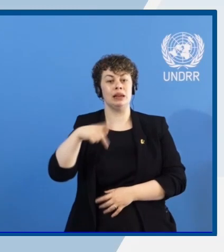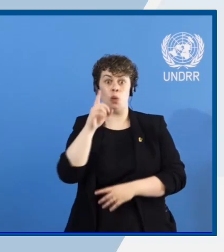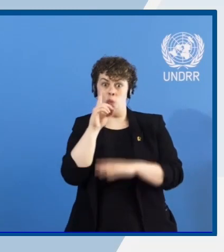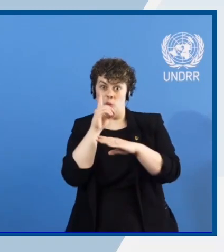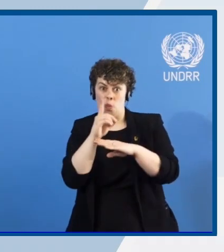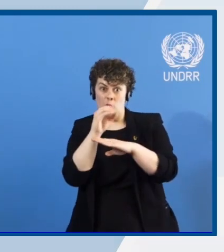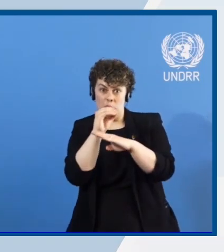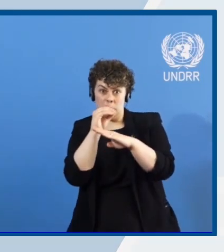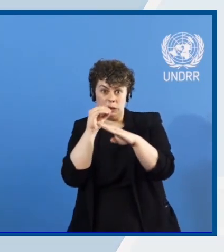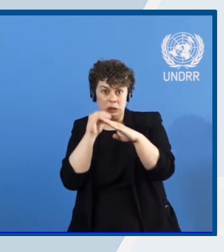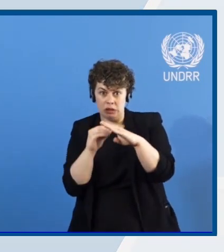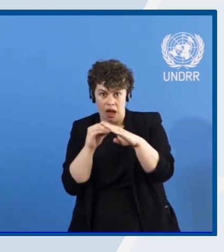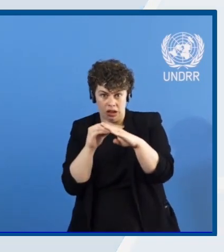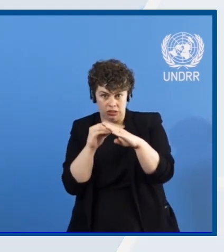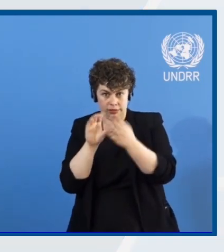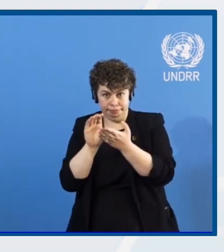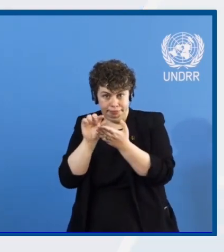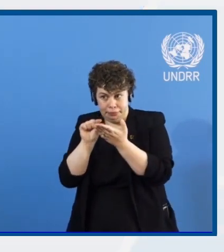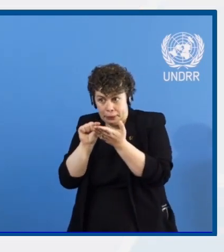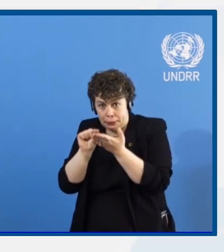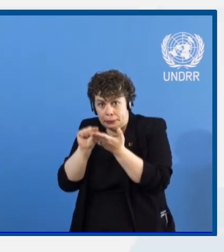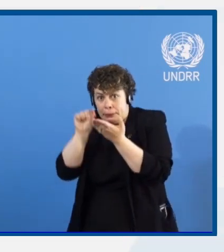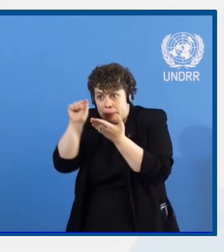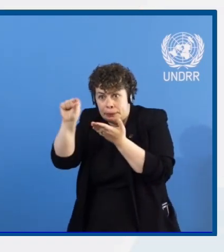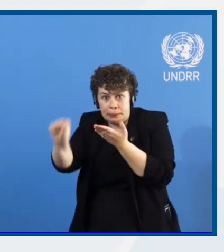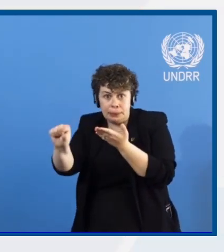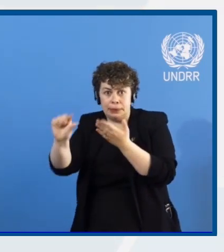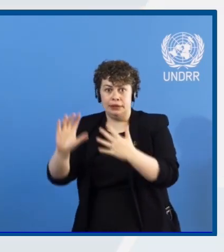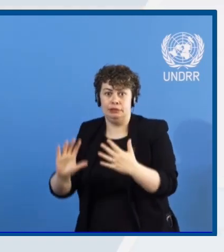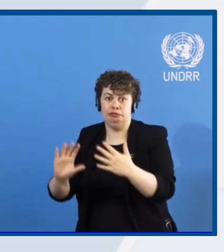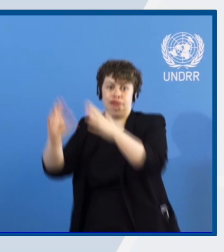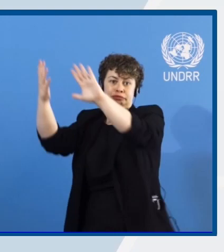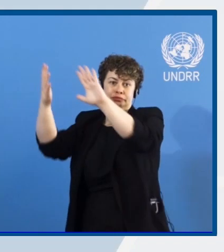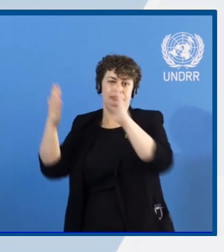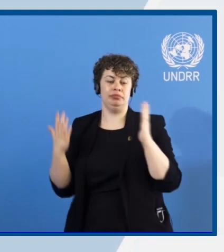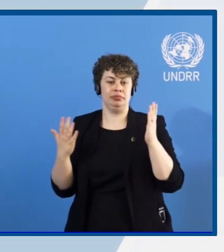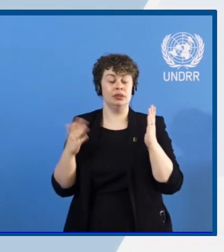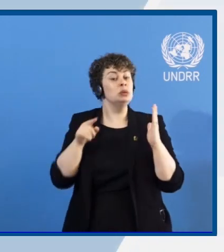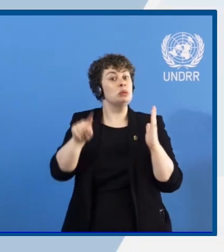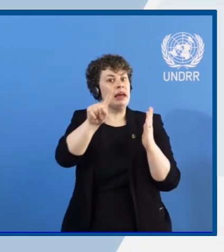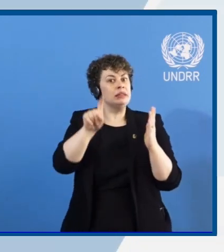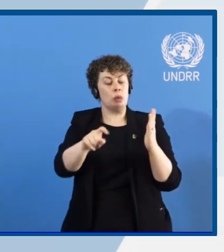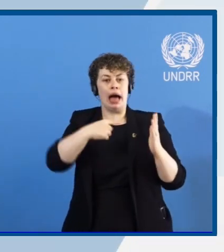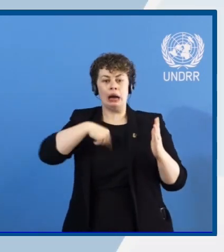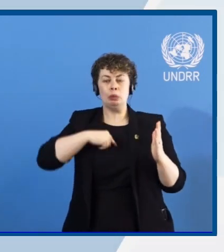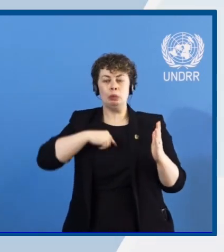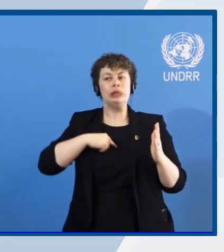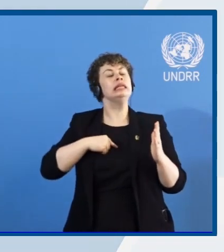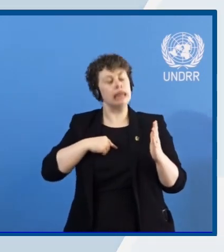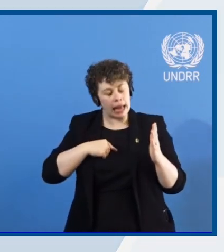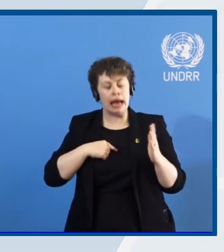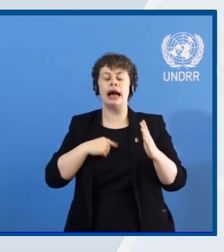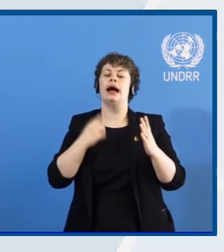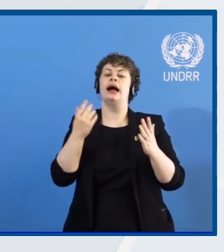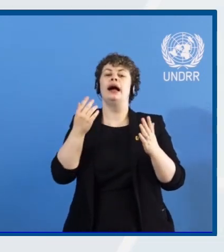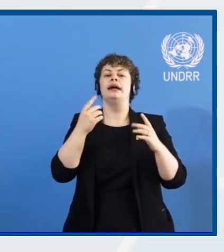it costs more than 10% of GDP. That's why we create about the pooling fund. Now the pooling fund